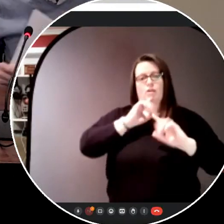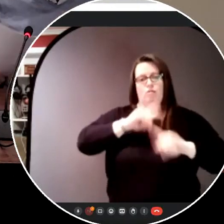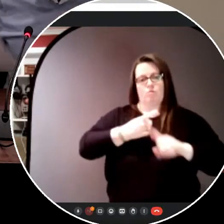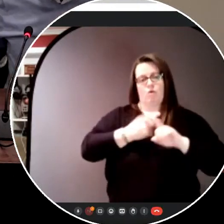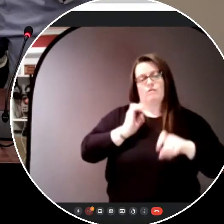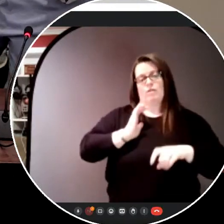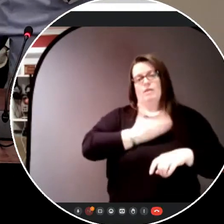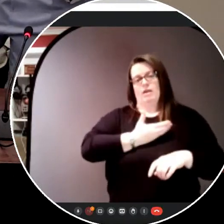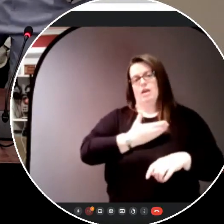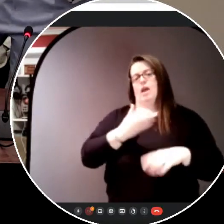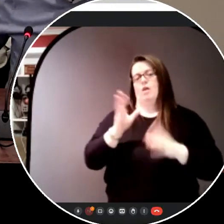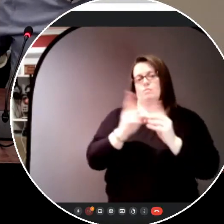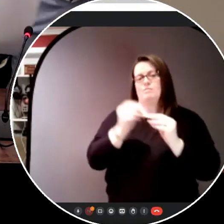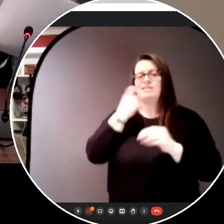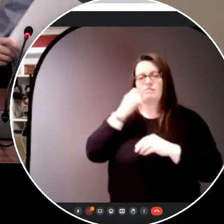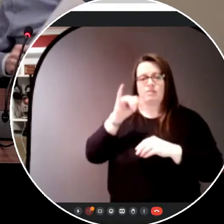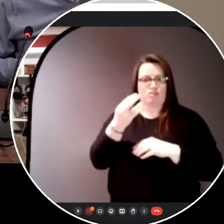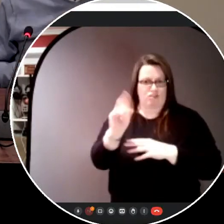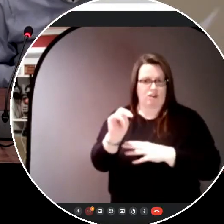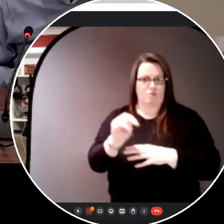meeting in January, Chair.